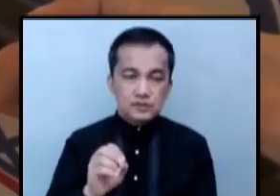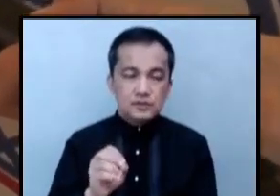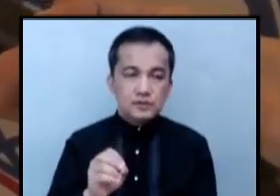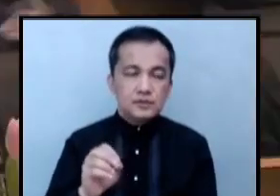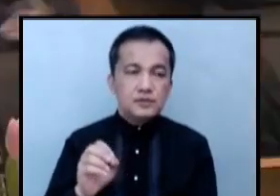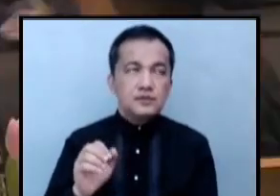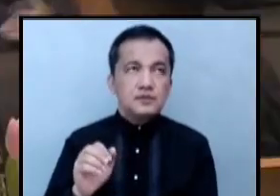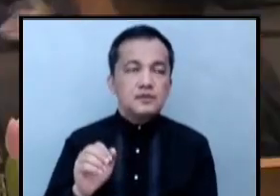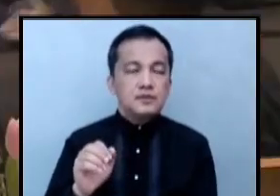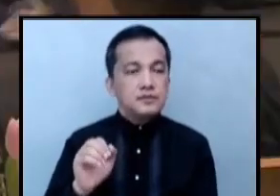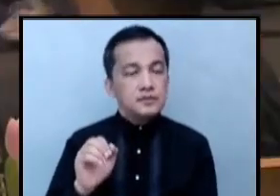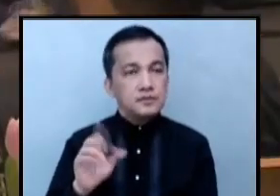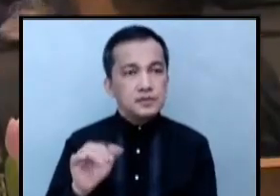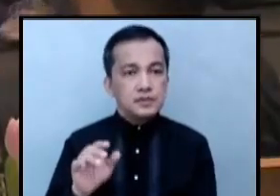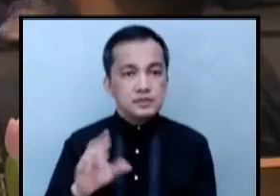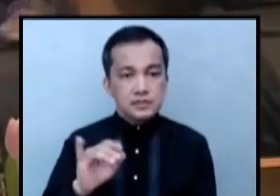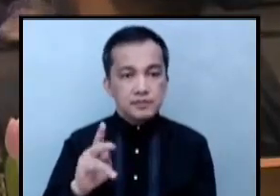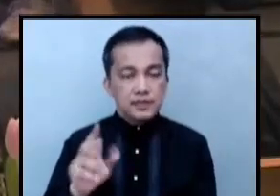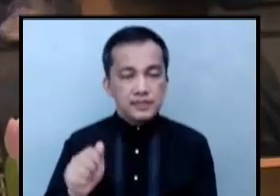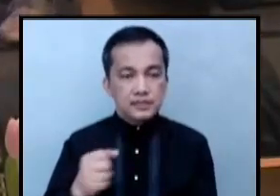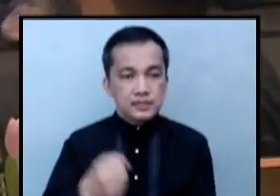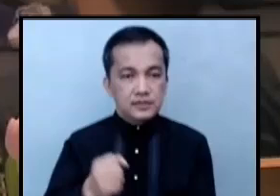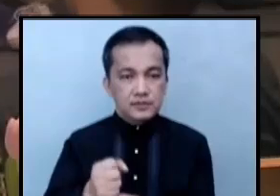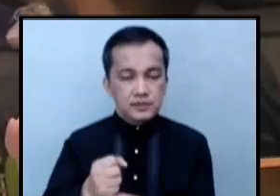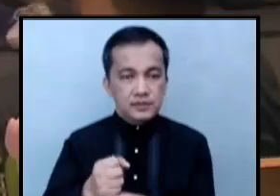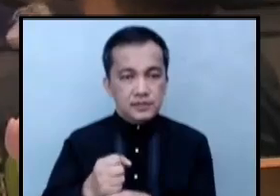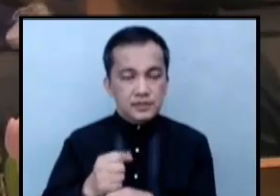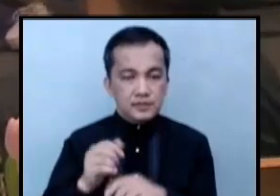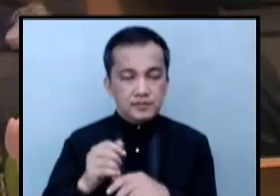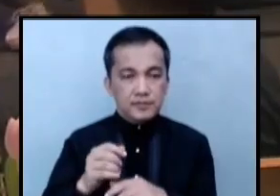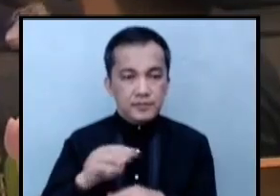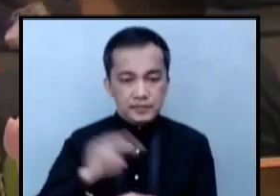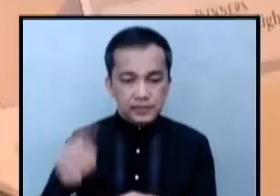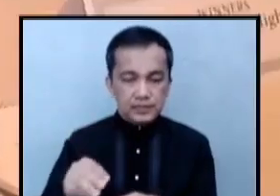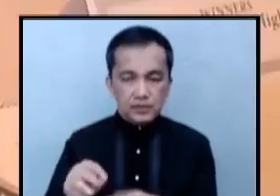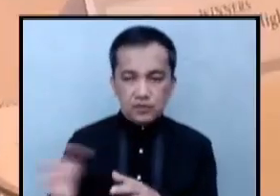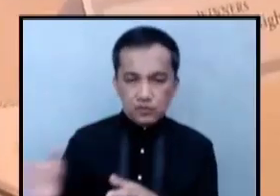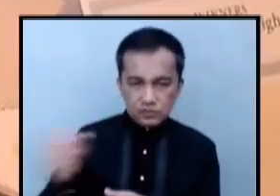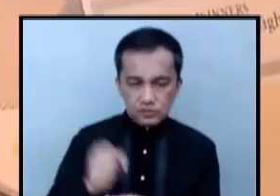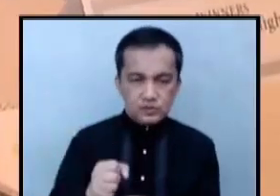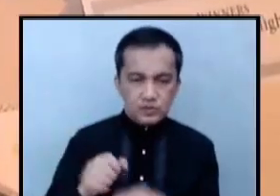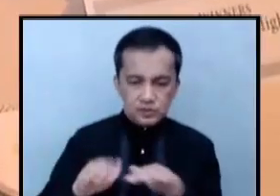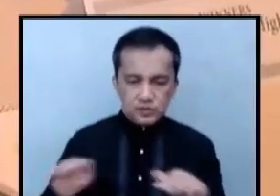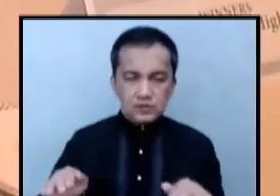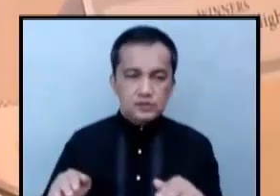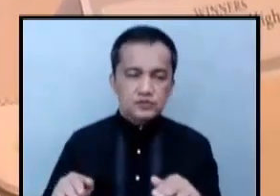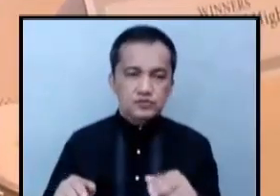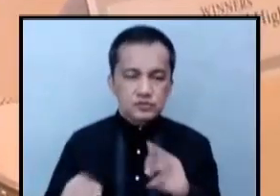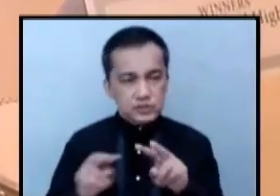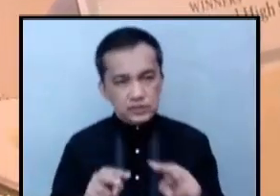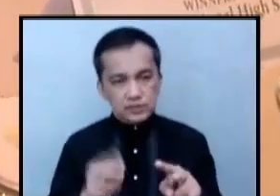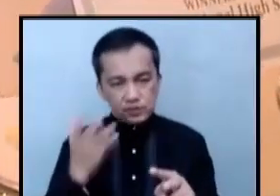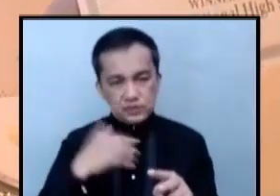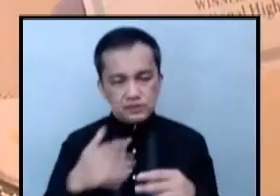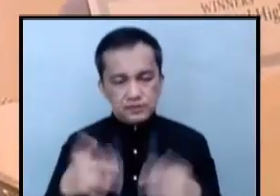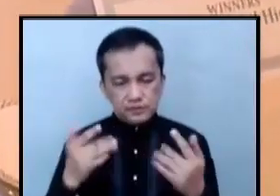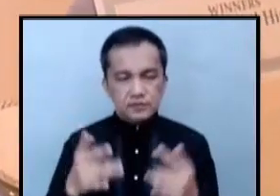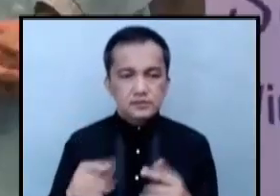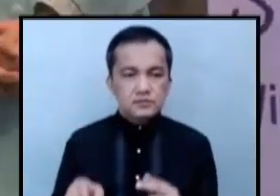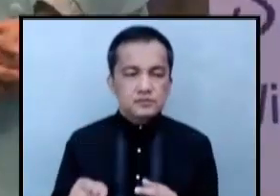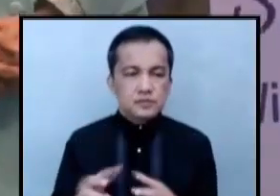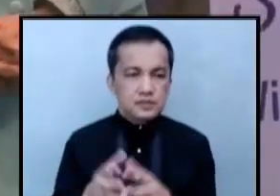in Manila. We want to use these children to see the beauty of life, to see there is still so much